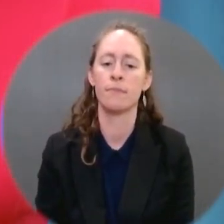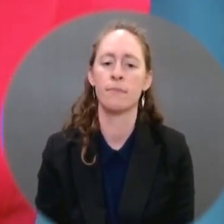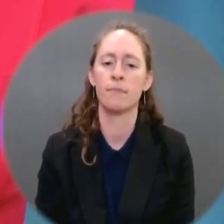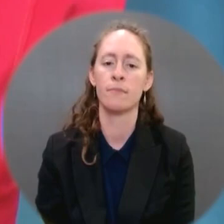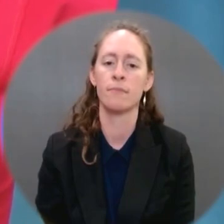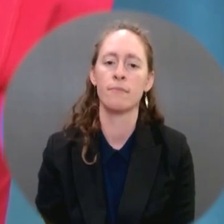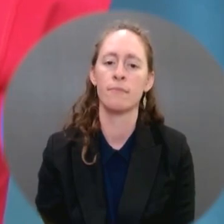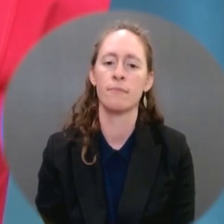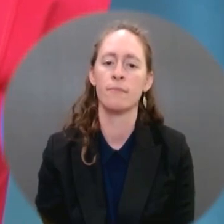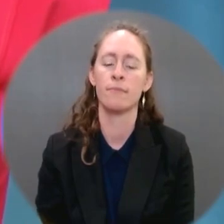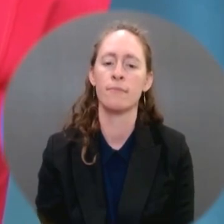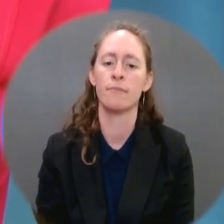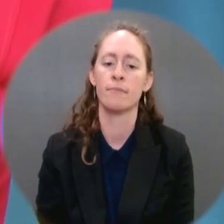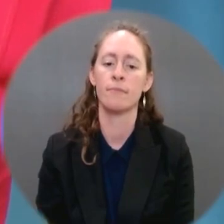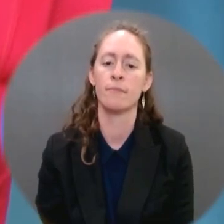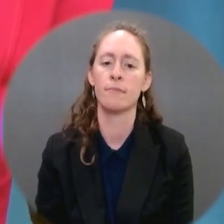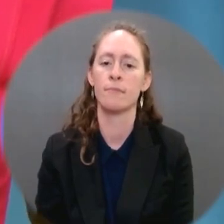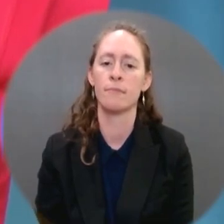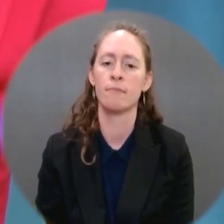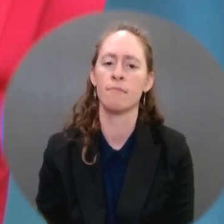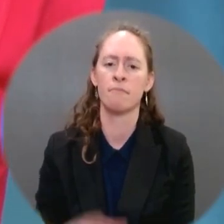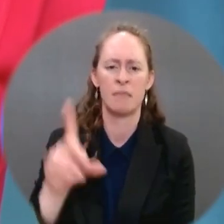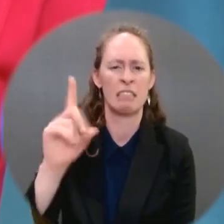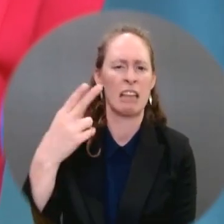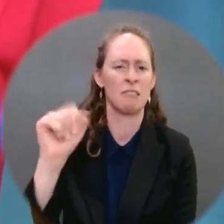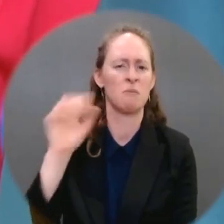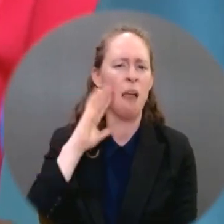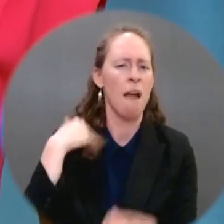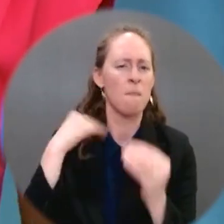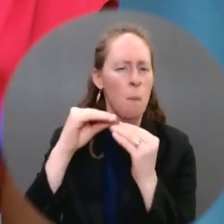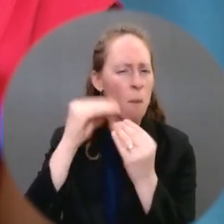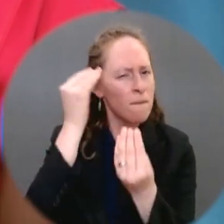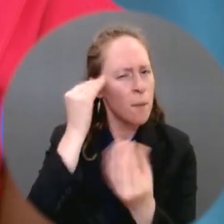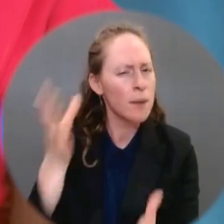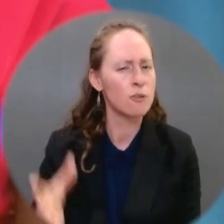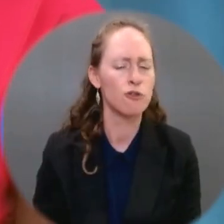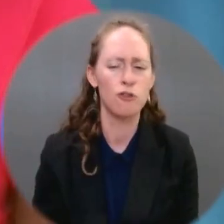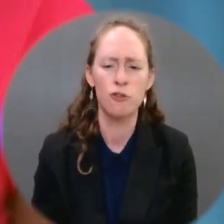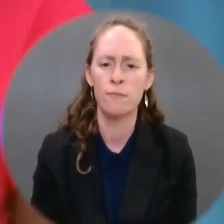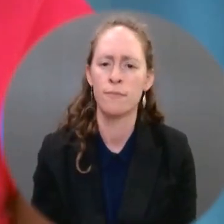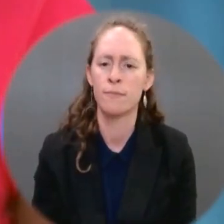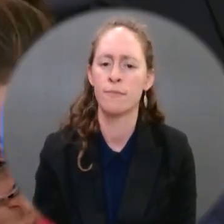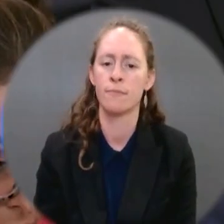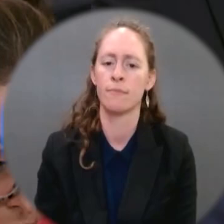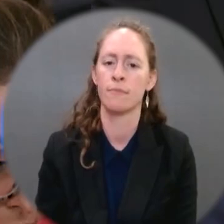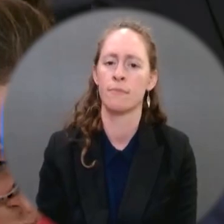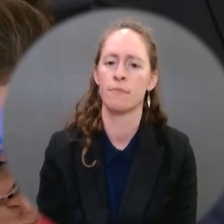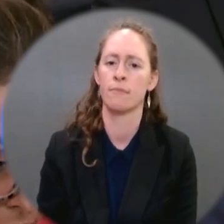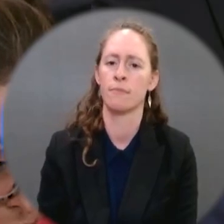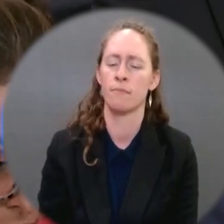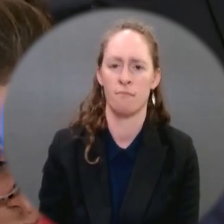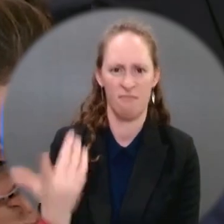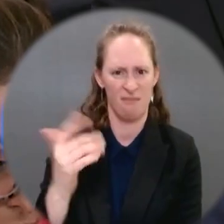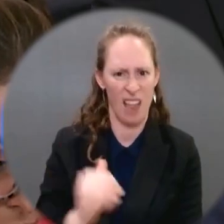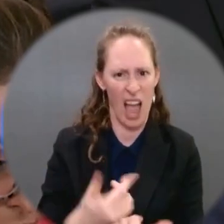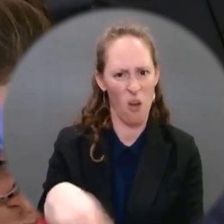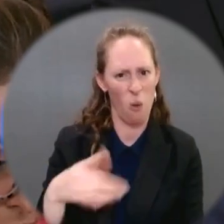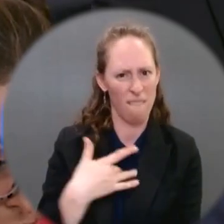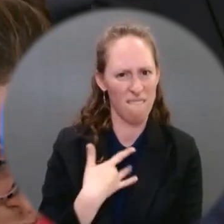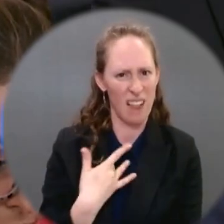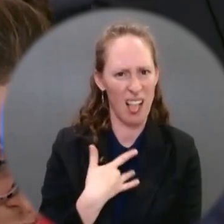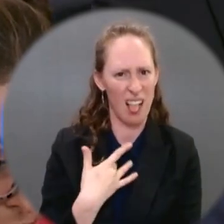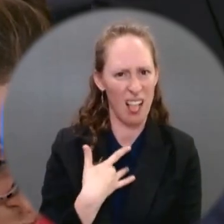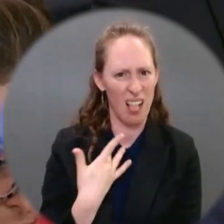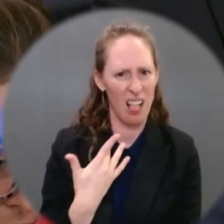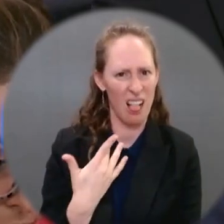the Department of Homeland Security. How does the administration feel about using location data?